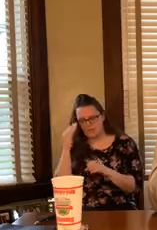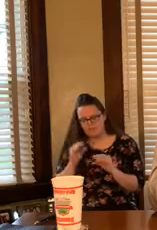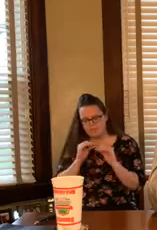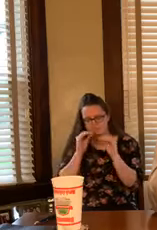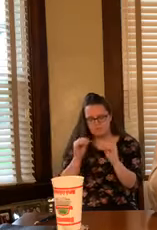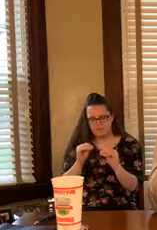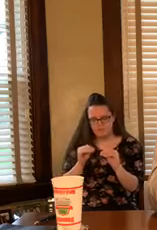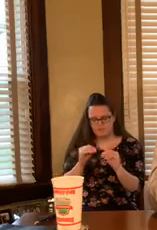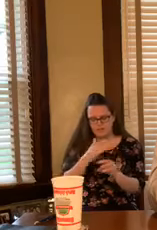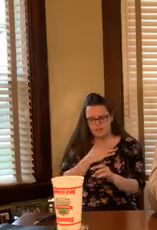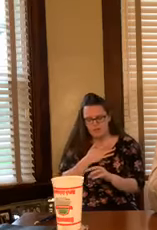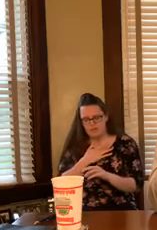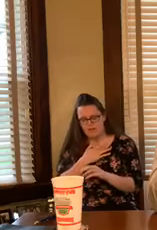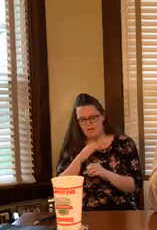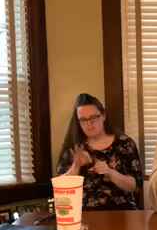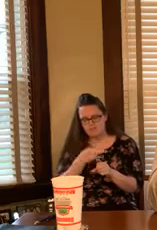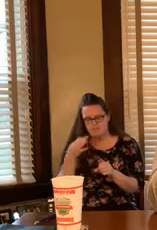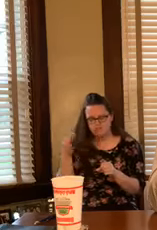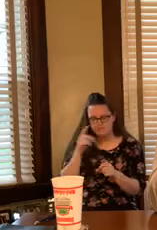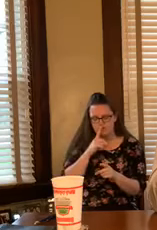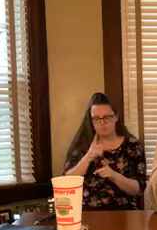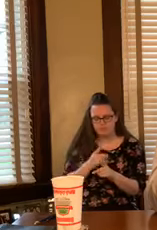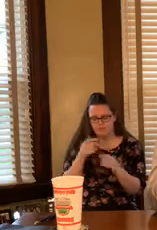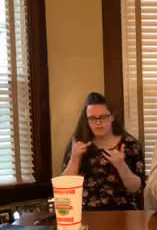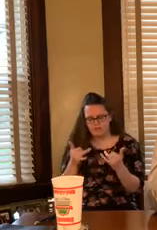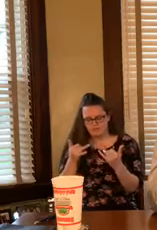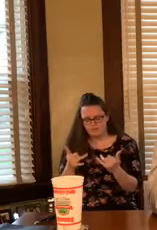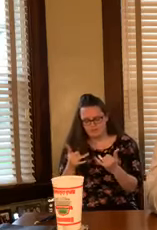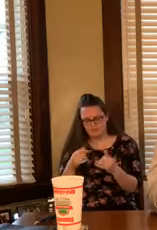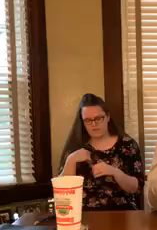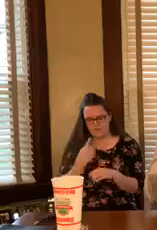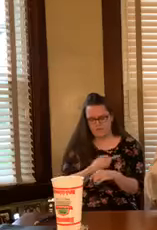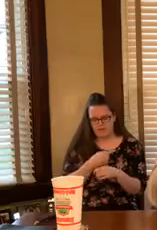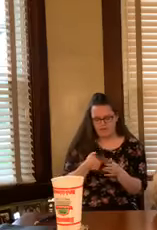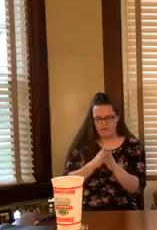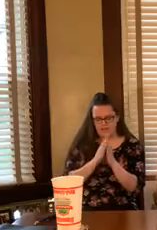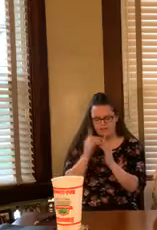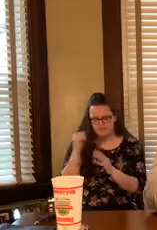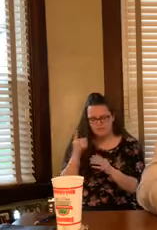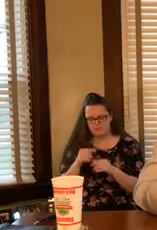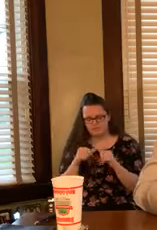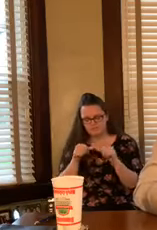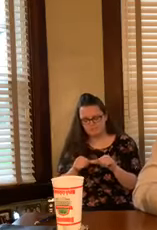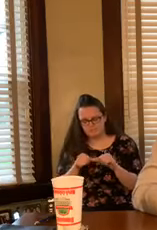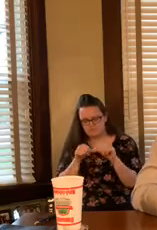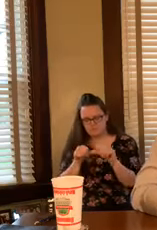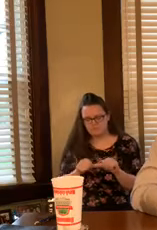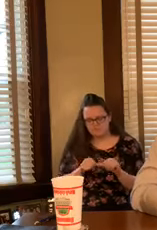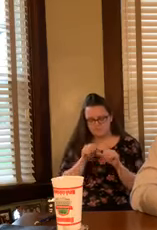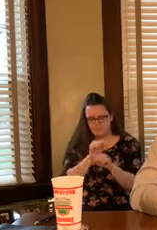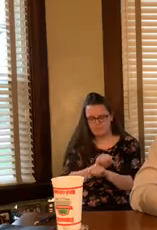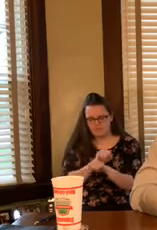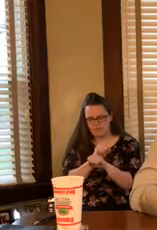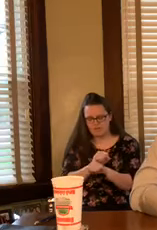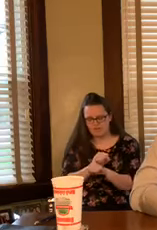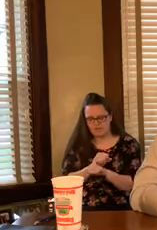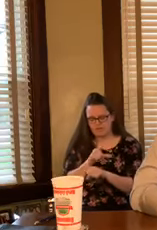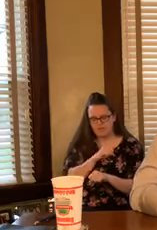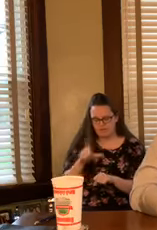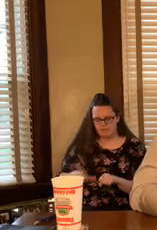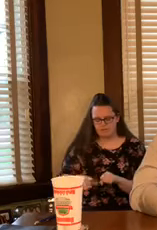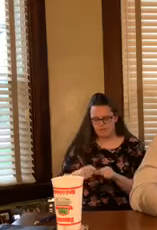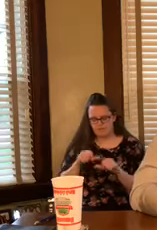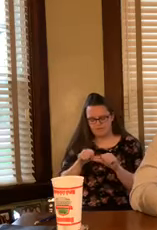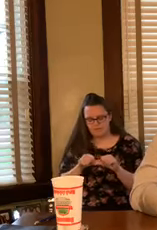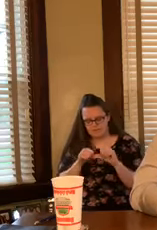souls of men and women right now. God, we ask you to continue your work, Lord. Minister to everyone that is watching this evening and